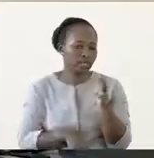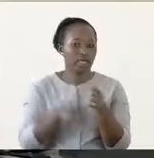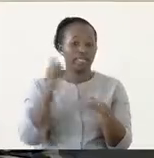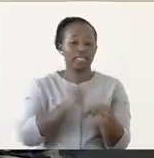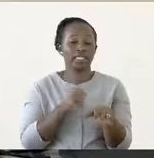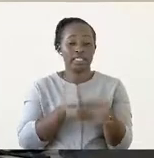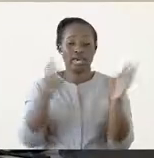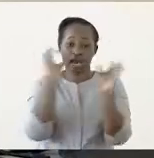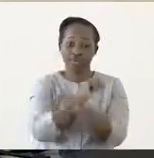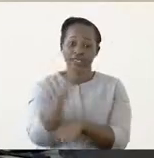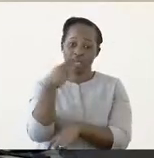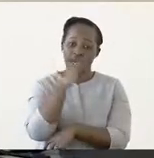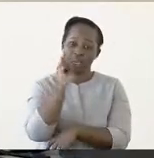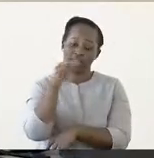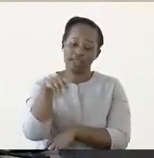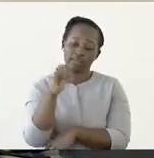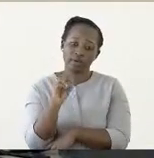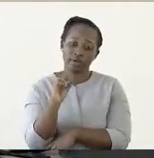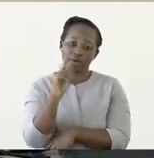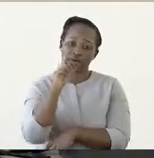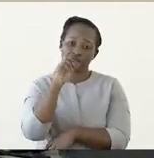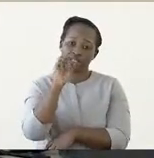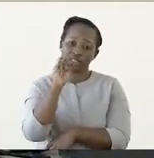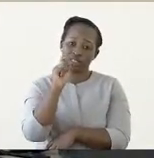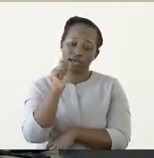of the hypothalamus in our body, we could